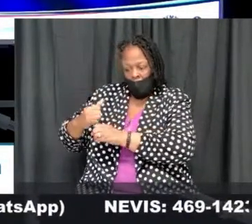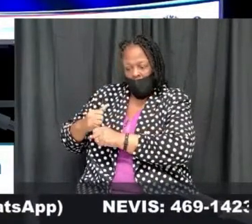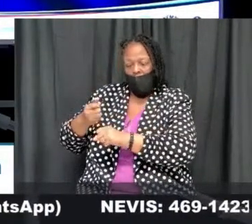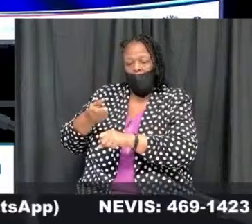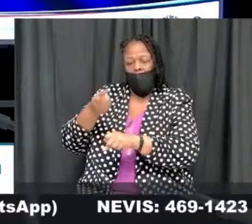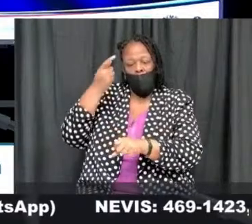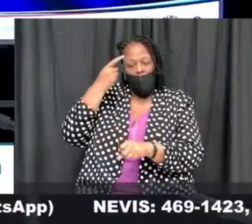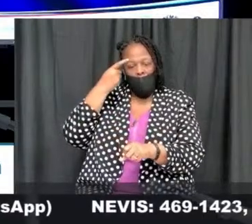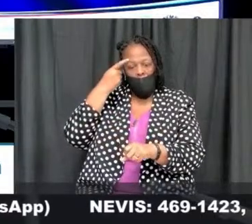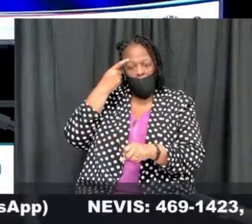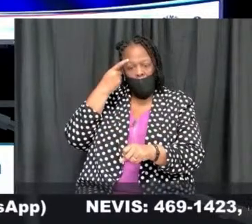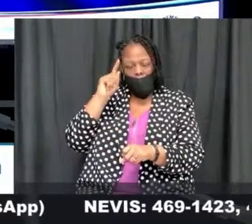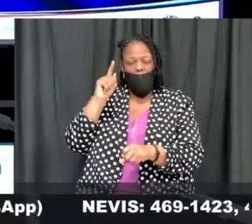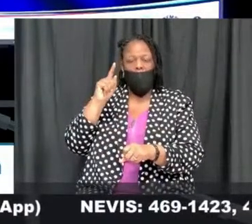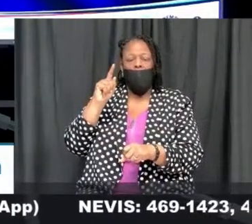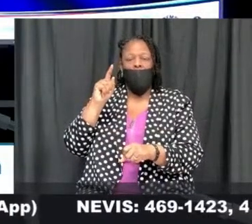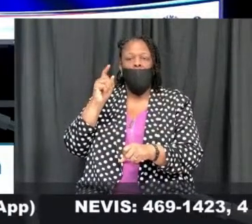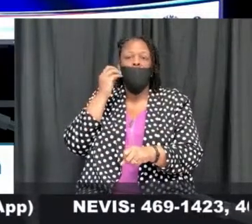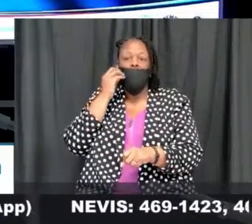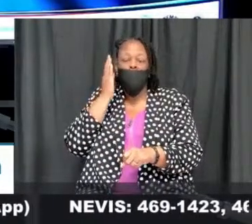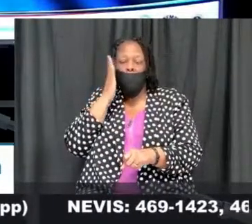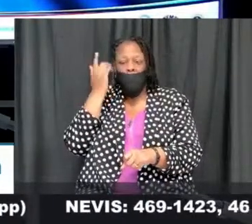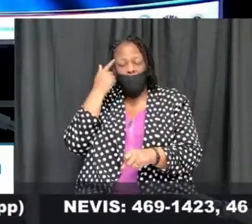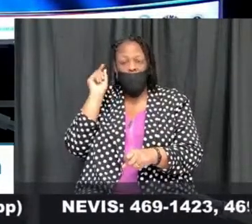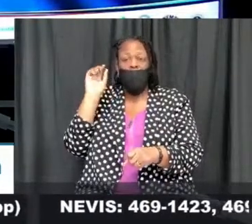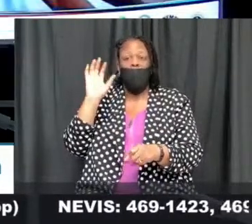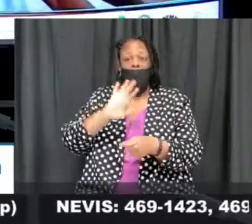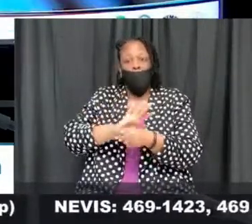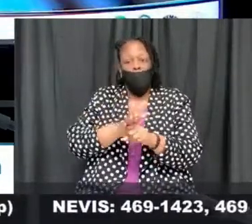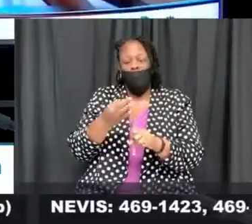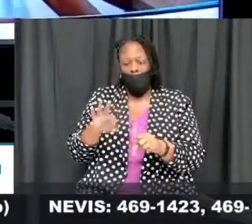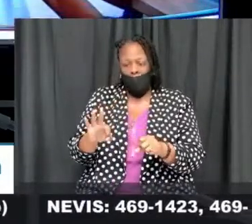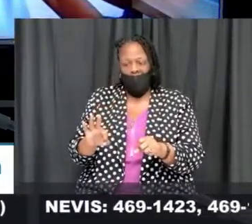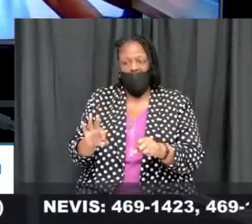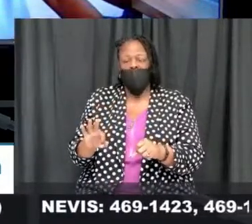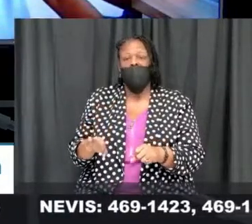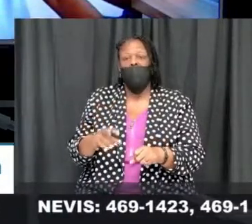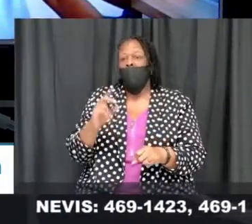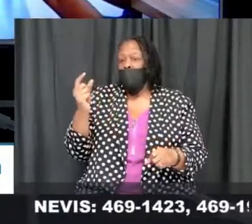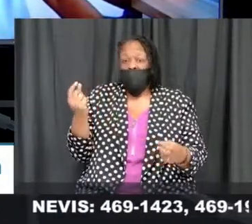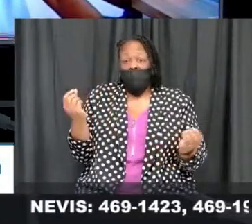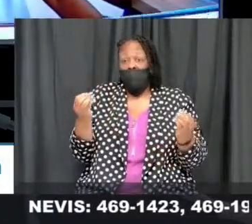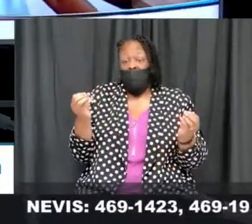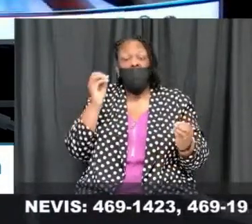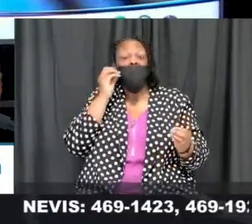have expressed willingness to receive the Vincentians?